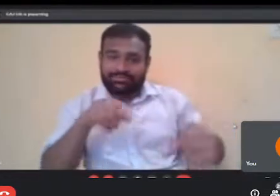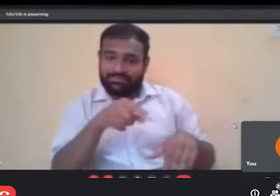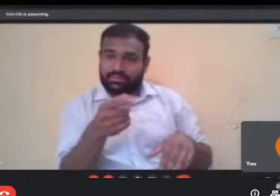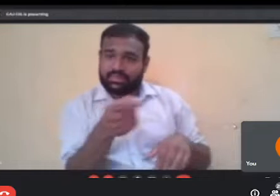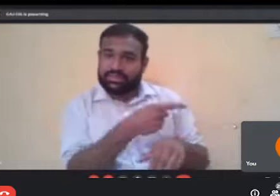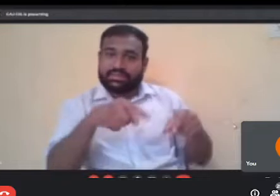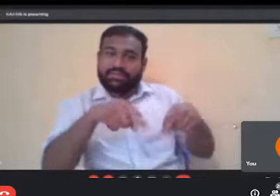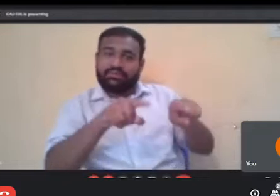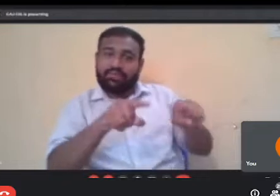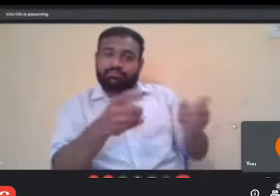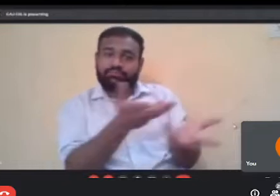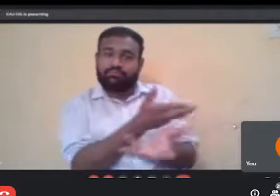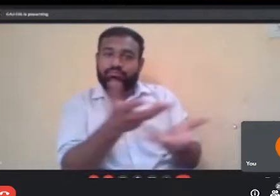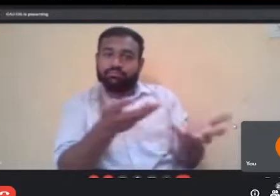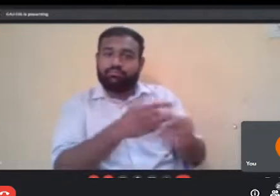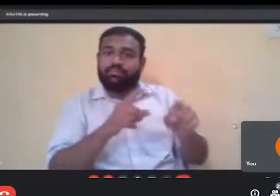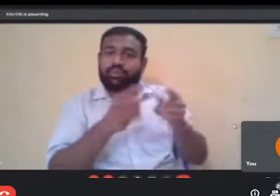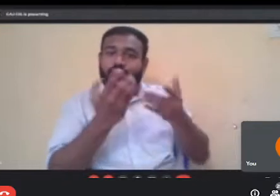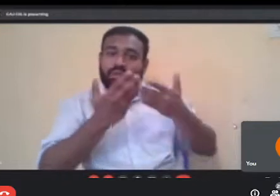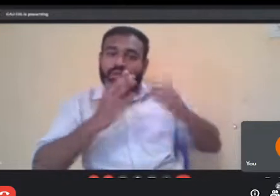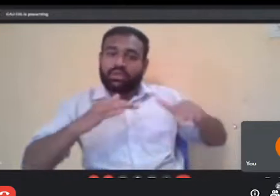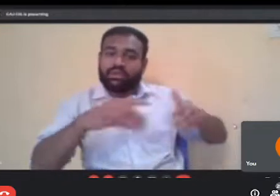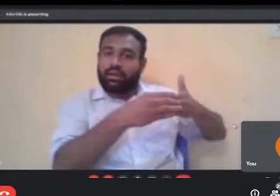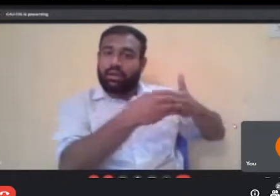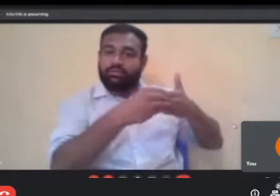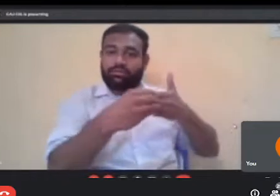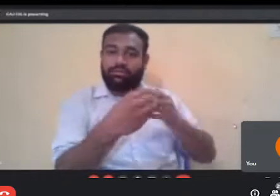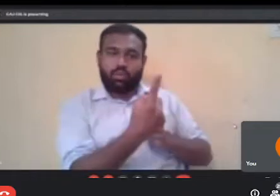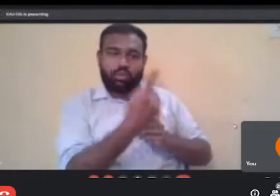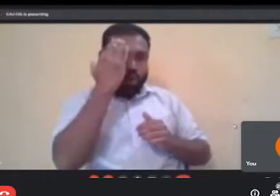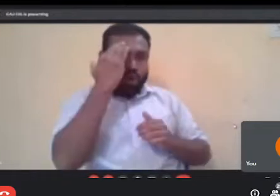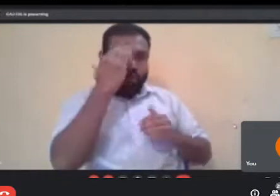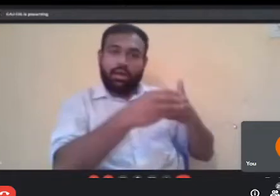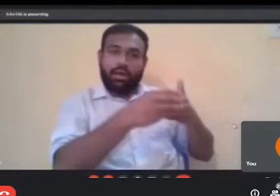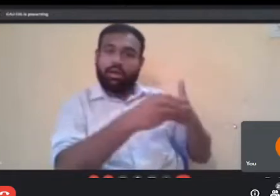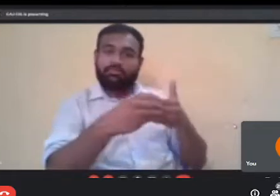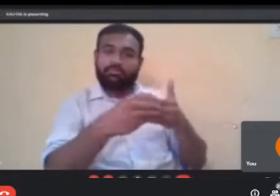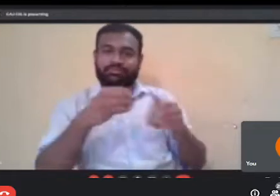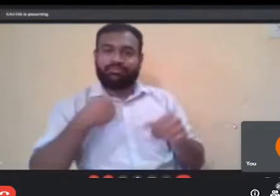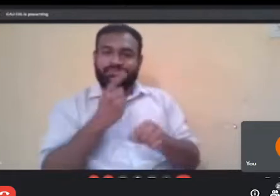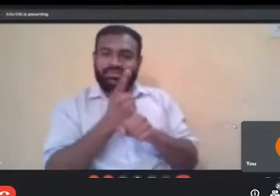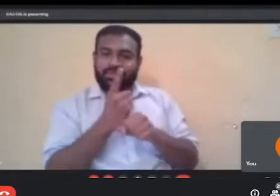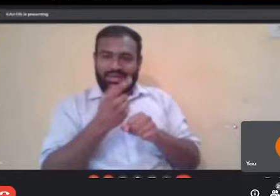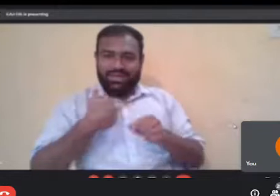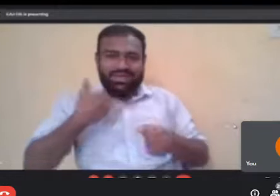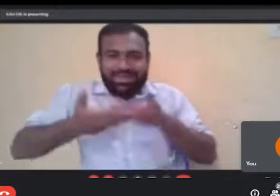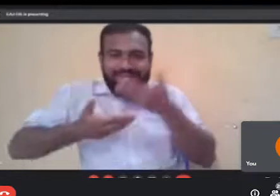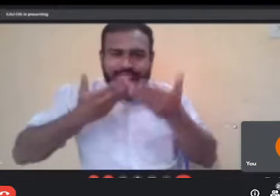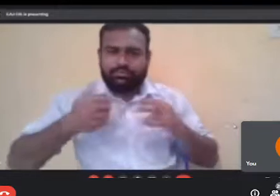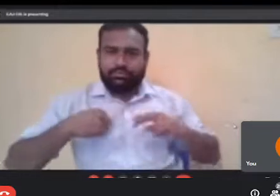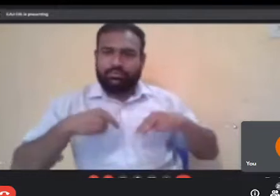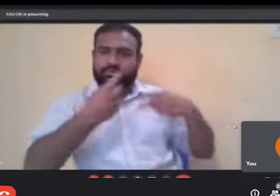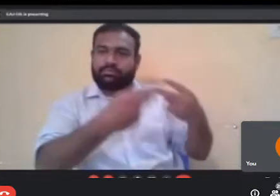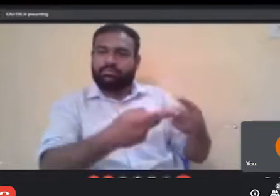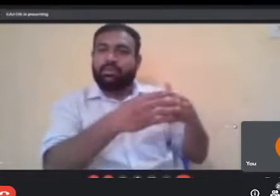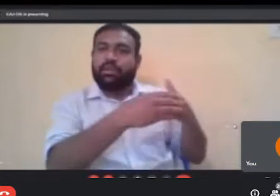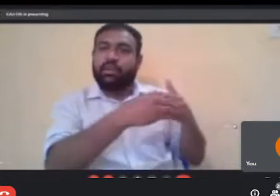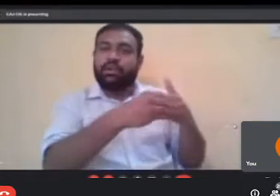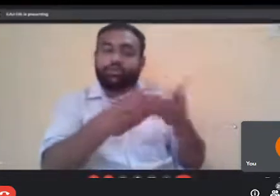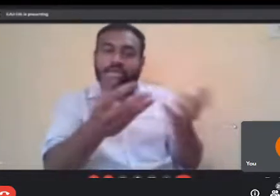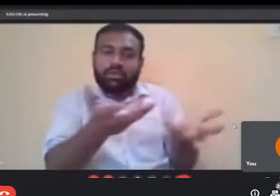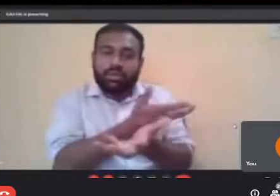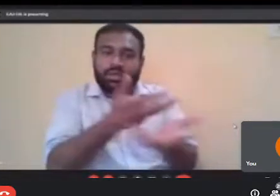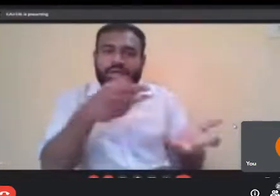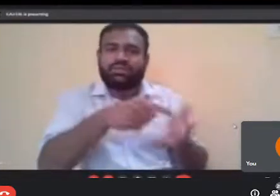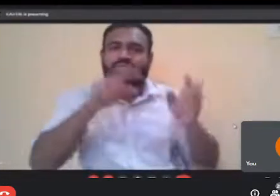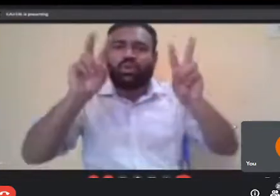Another example is that we would let the children themselves, for example, have a lead. A student who's stronger than